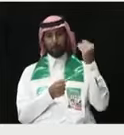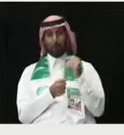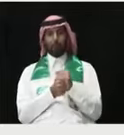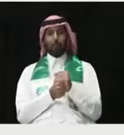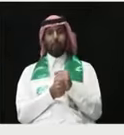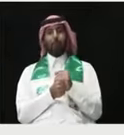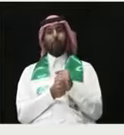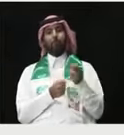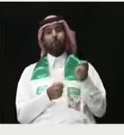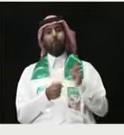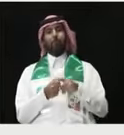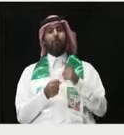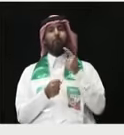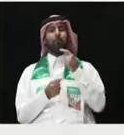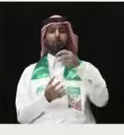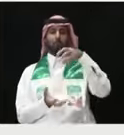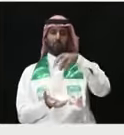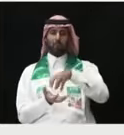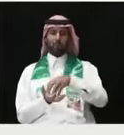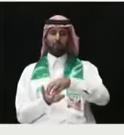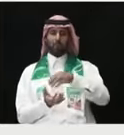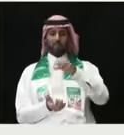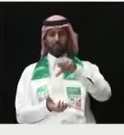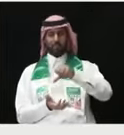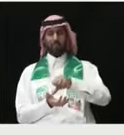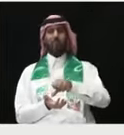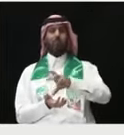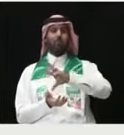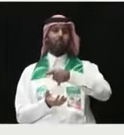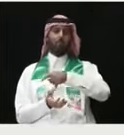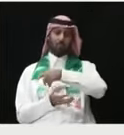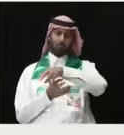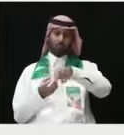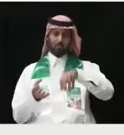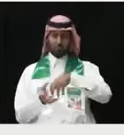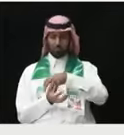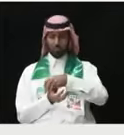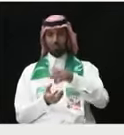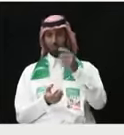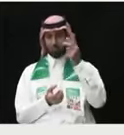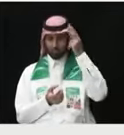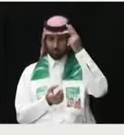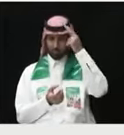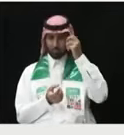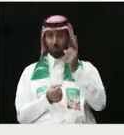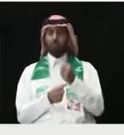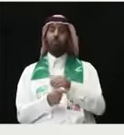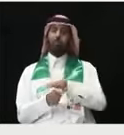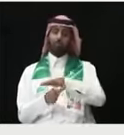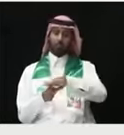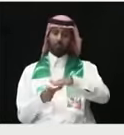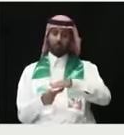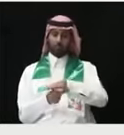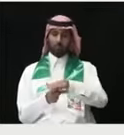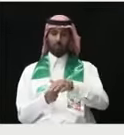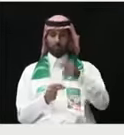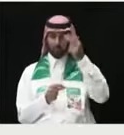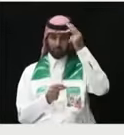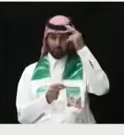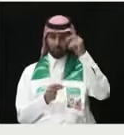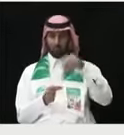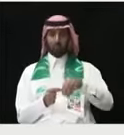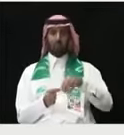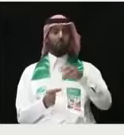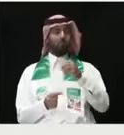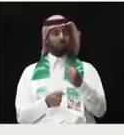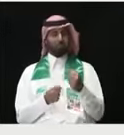The establishment of Saudi Arabia was an important event. So all of these verbs are